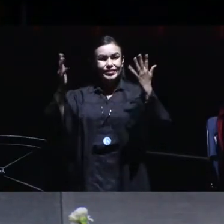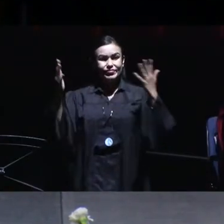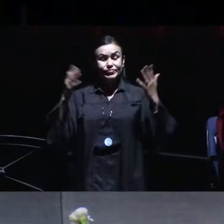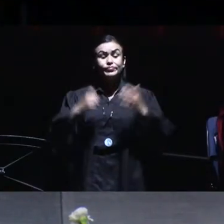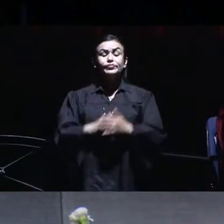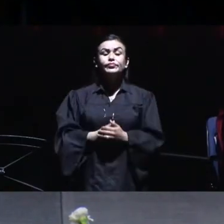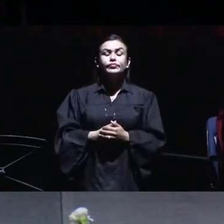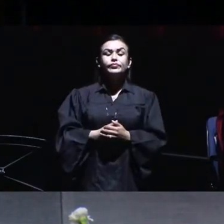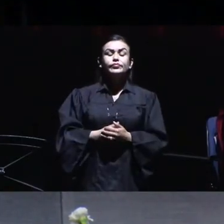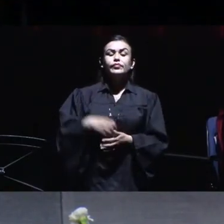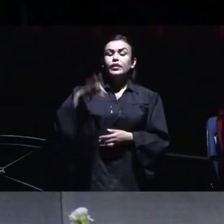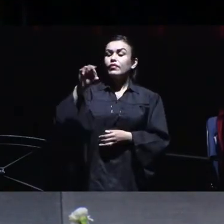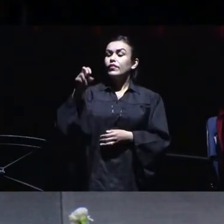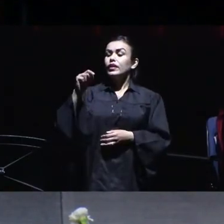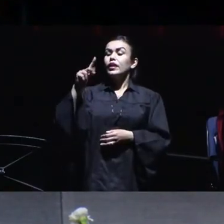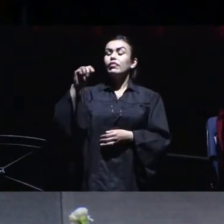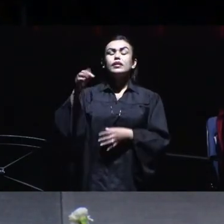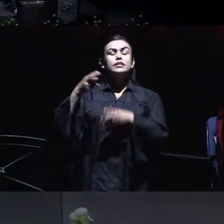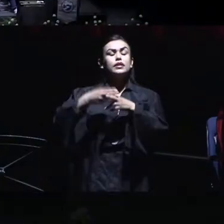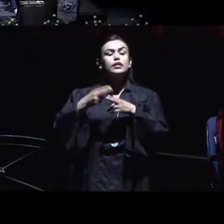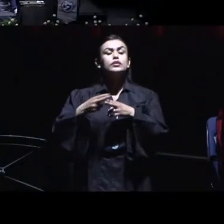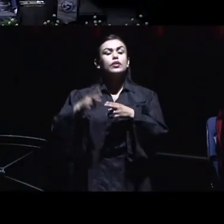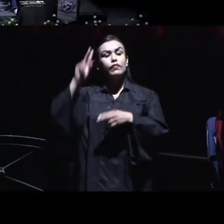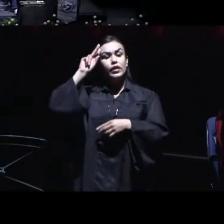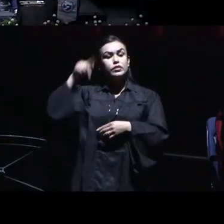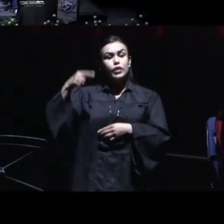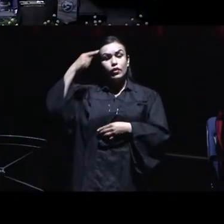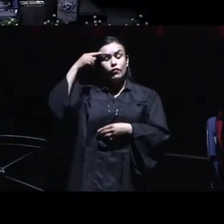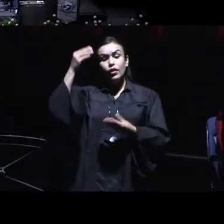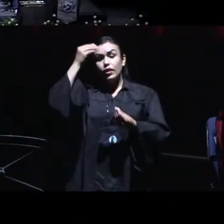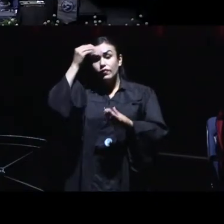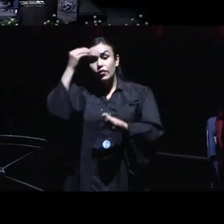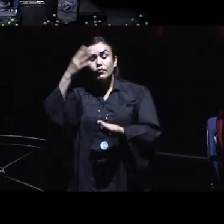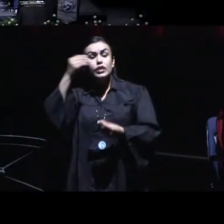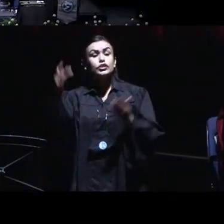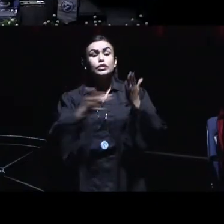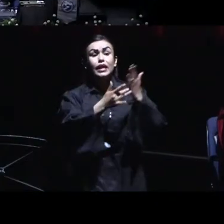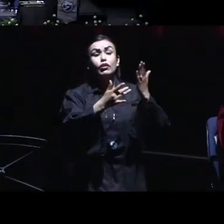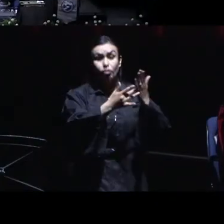Mr. Marco Fernandez, Interim Associate Vice President for Information Technology,